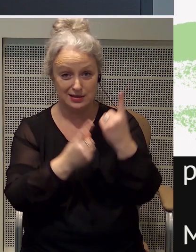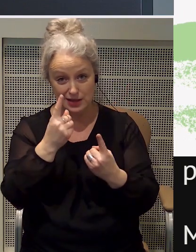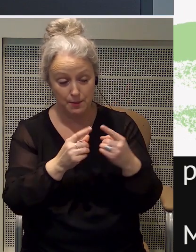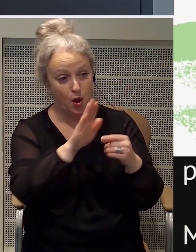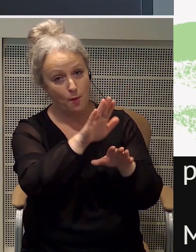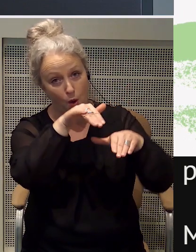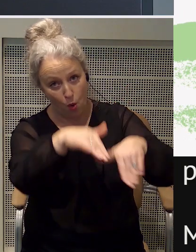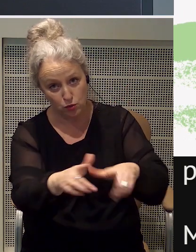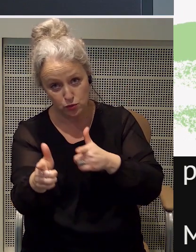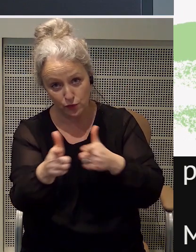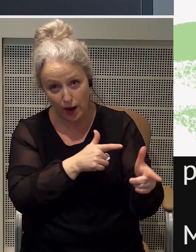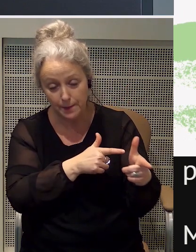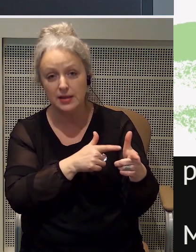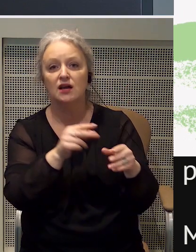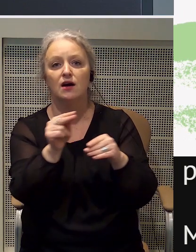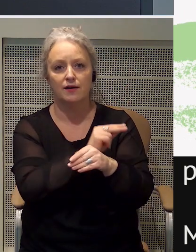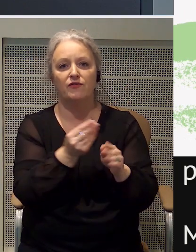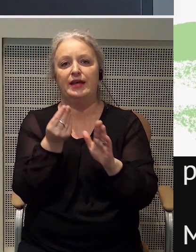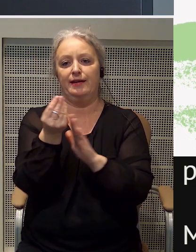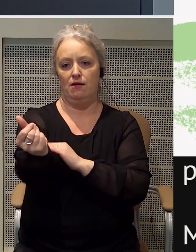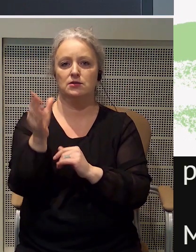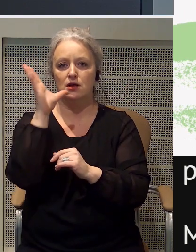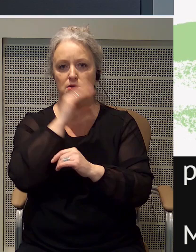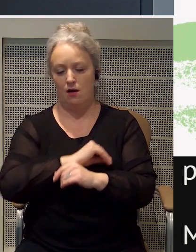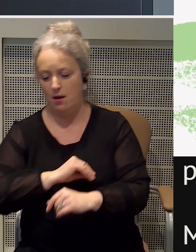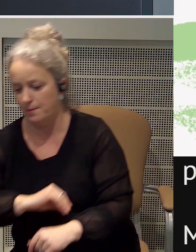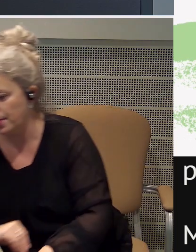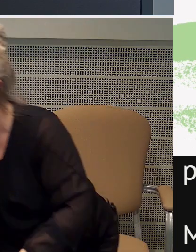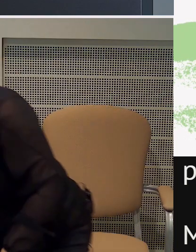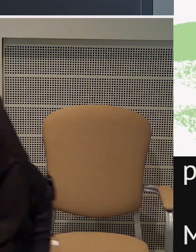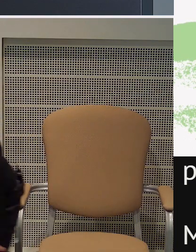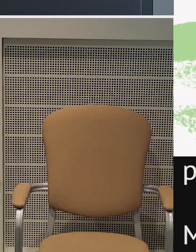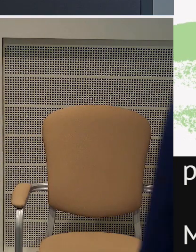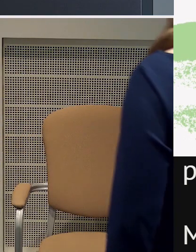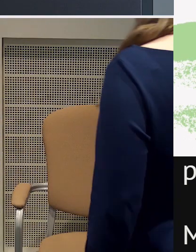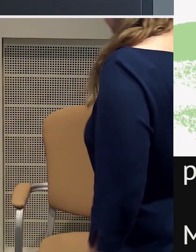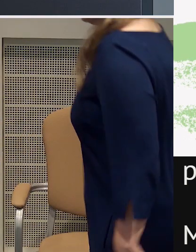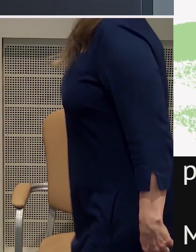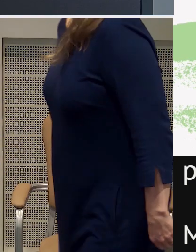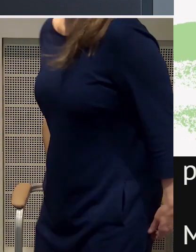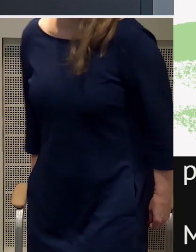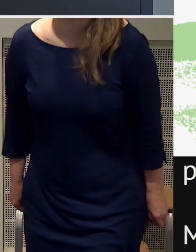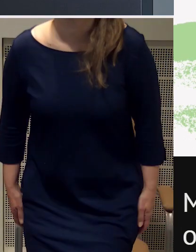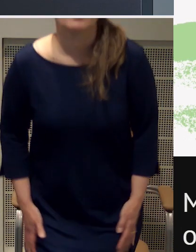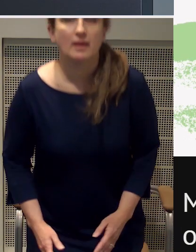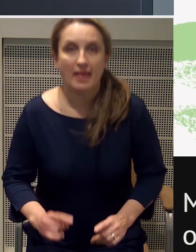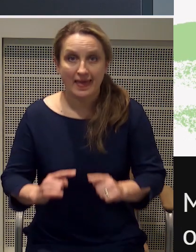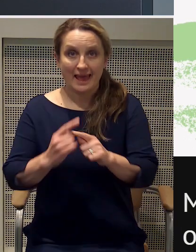in putting in an application. We turned to the Children's Foundation instead, and the